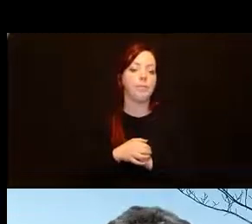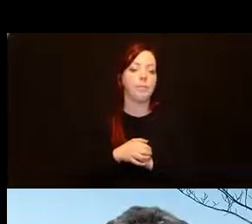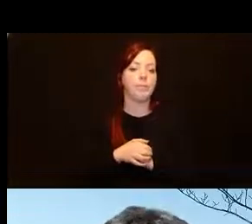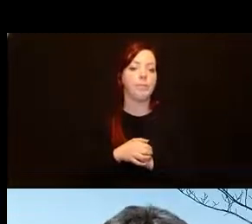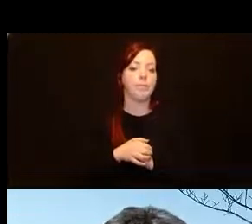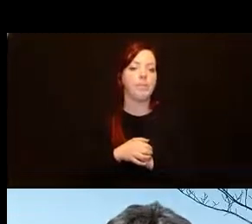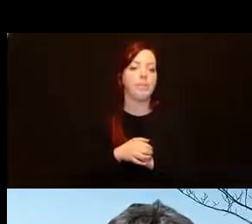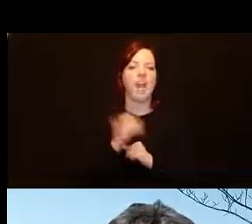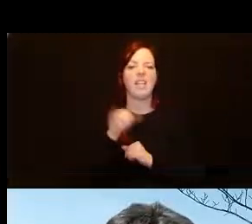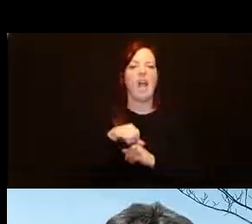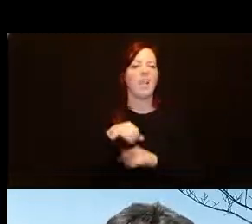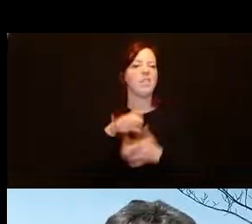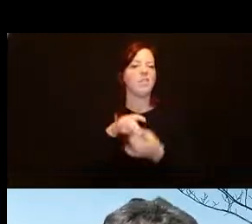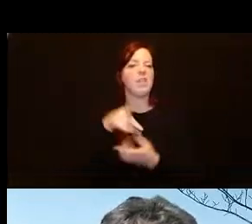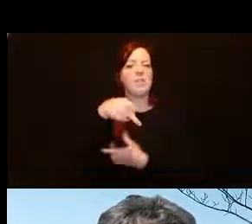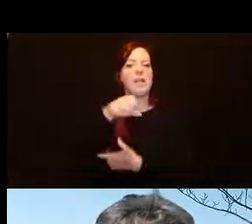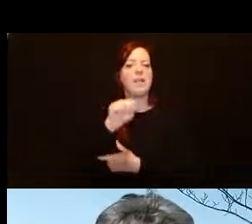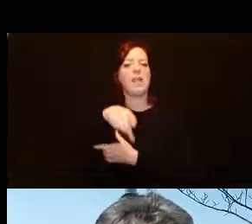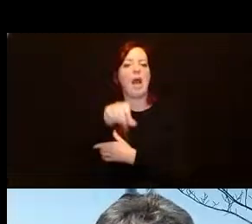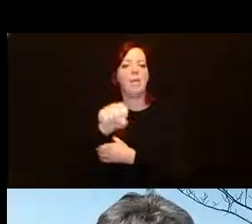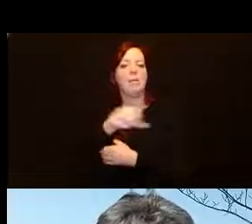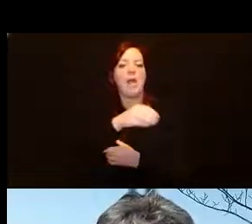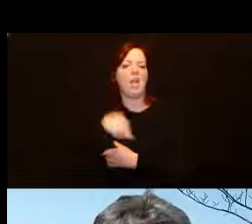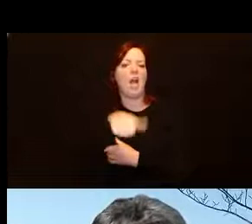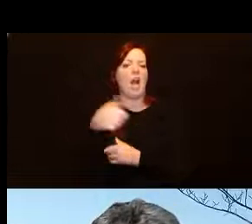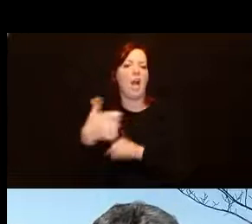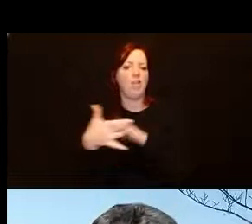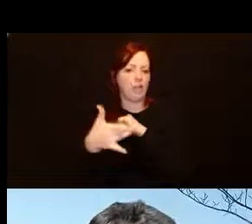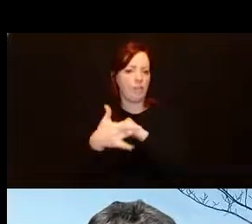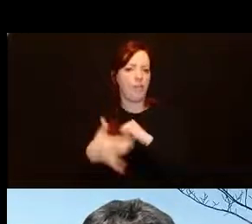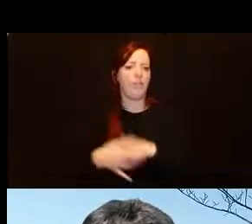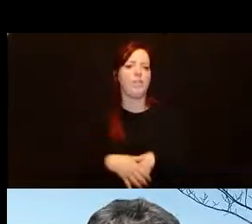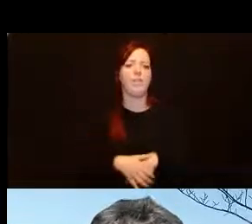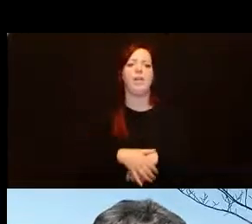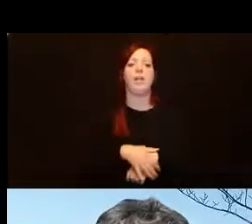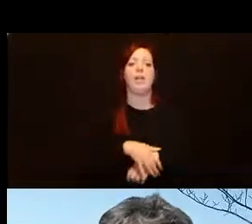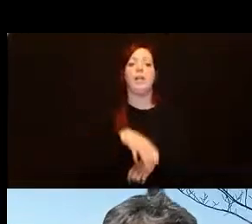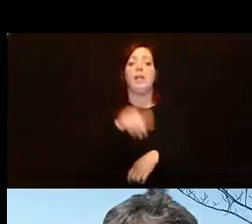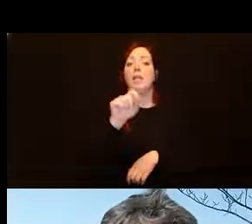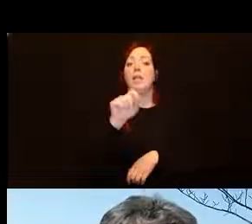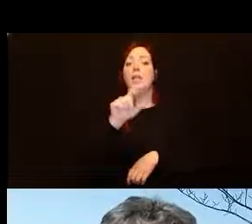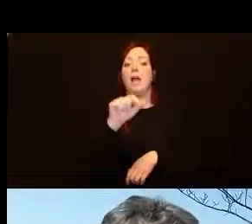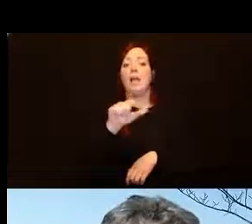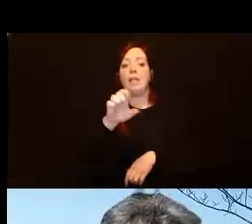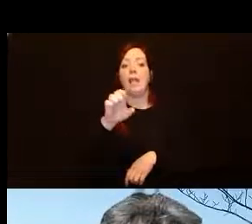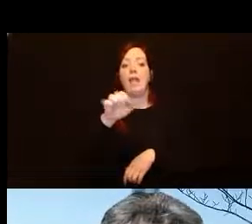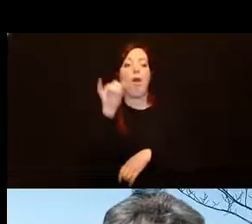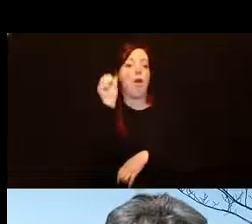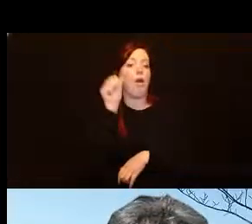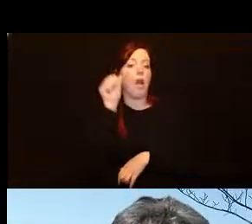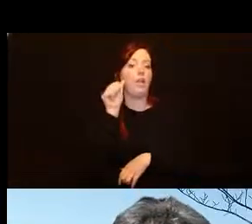And we're working on F.teleaudiology framework of telehealth, e-health, and m-health in